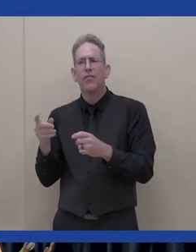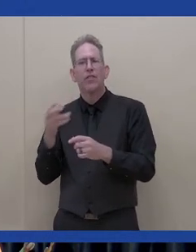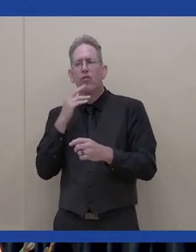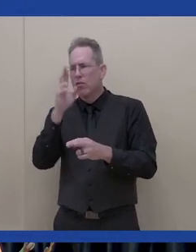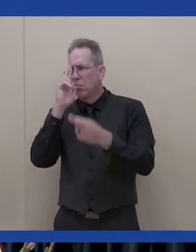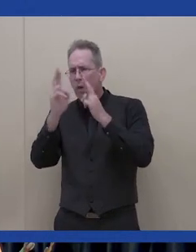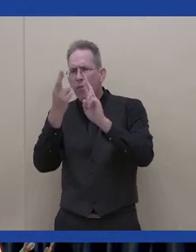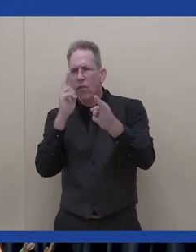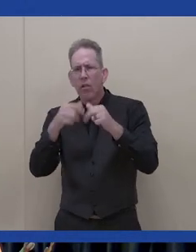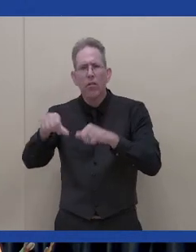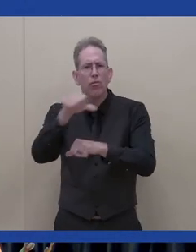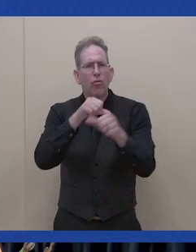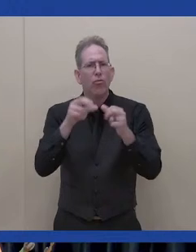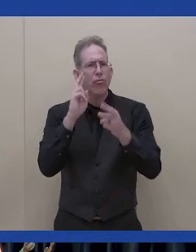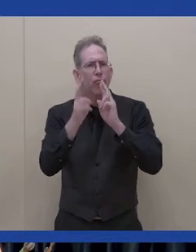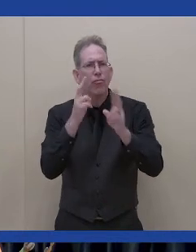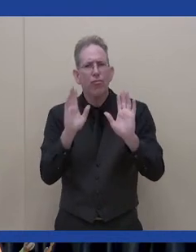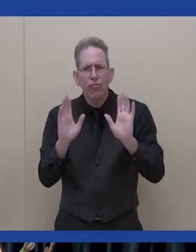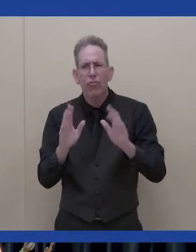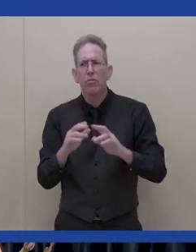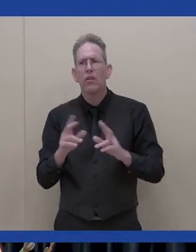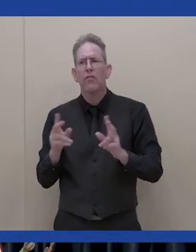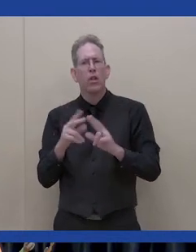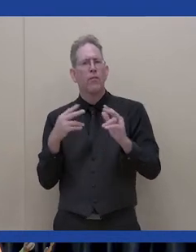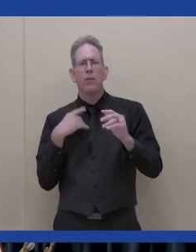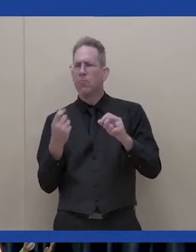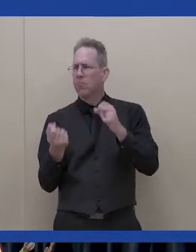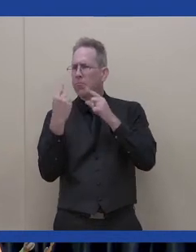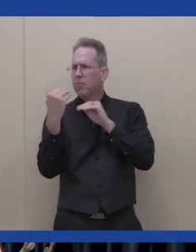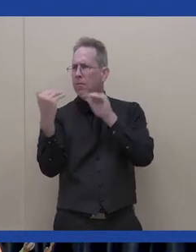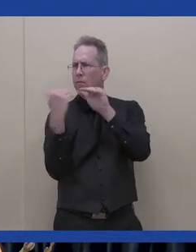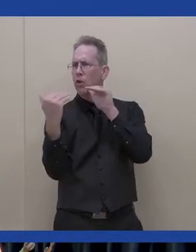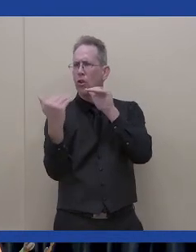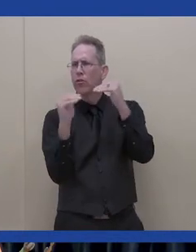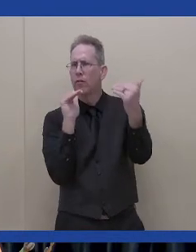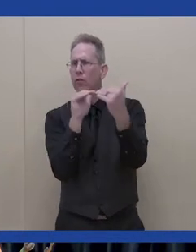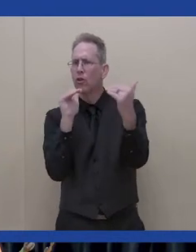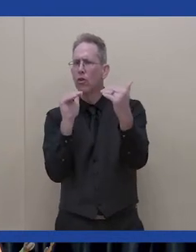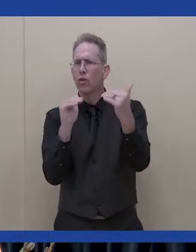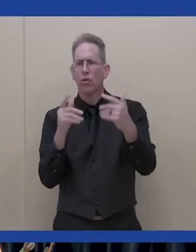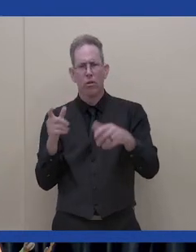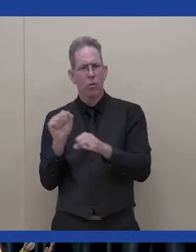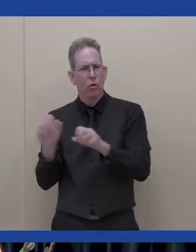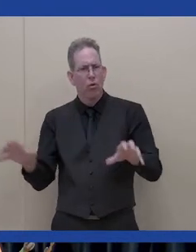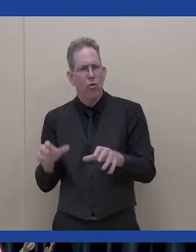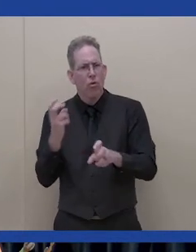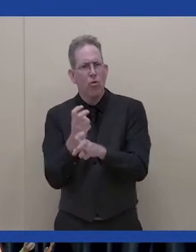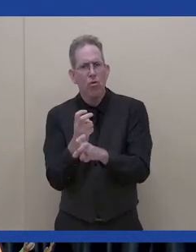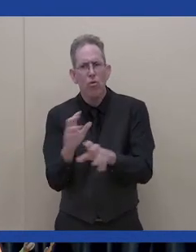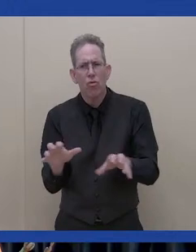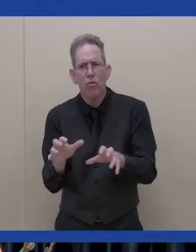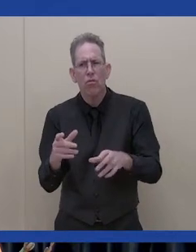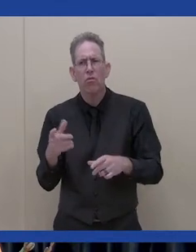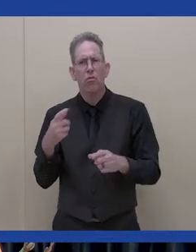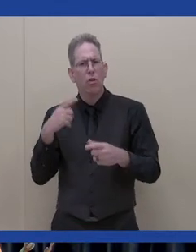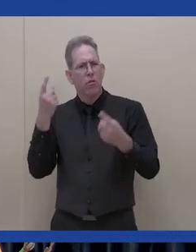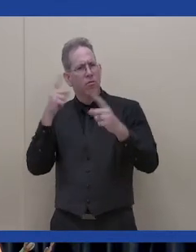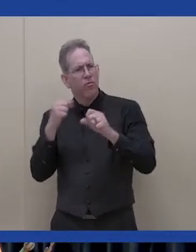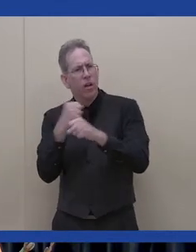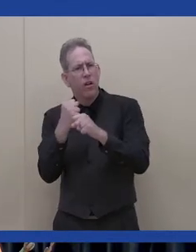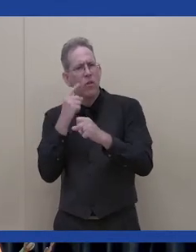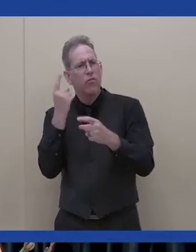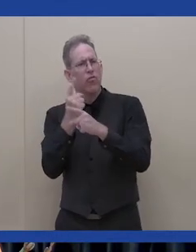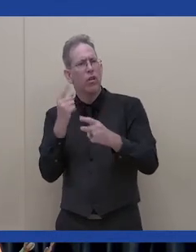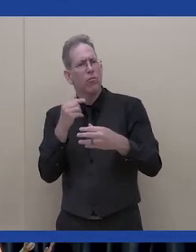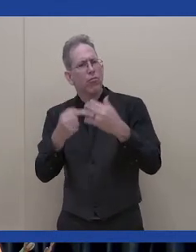views, fair in his position, and works very hard to try to forge consensus. Consensus is something